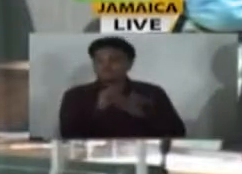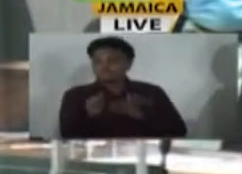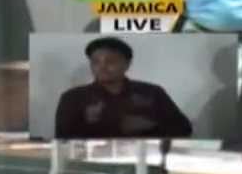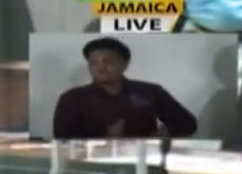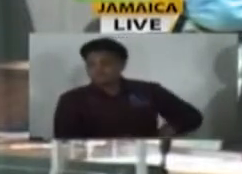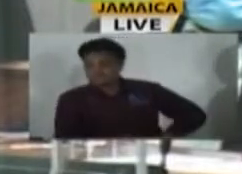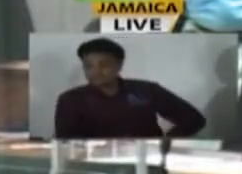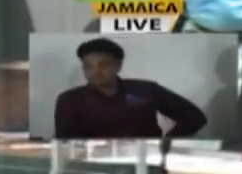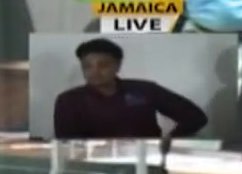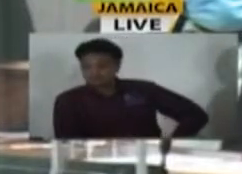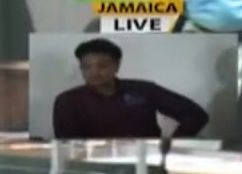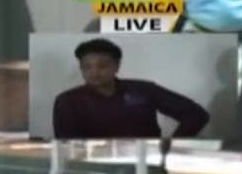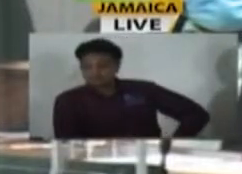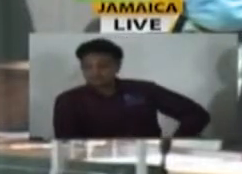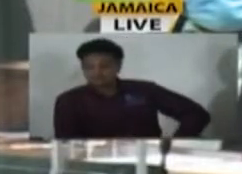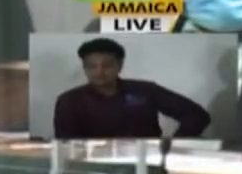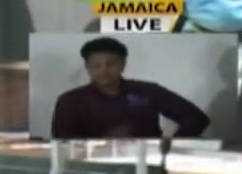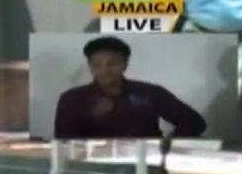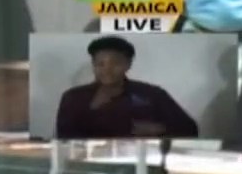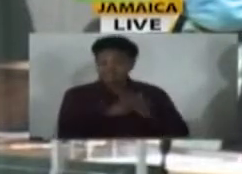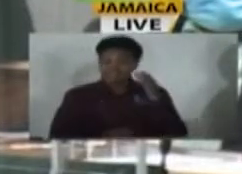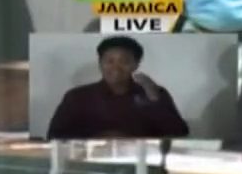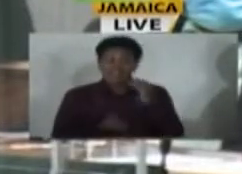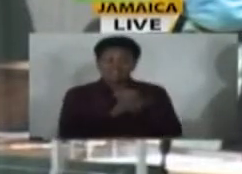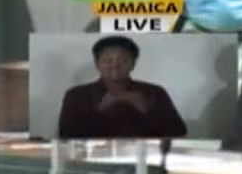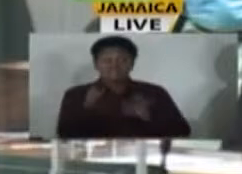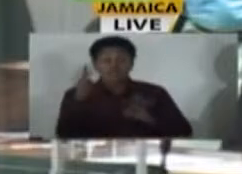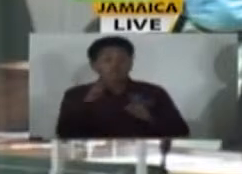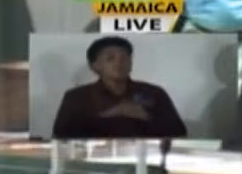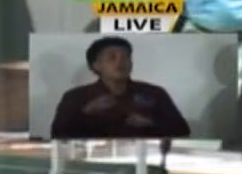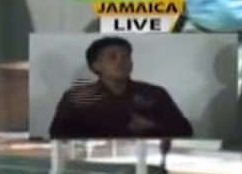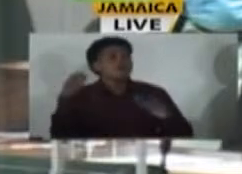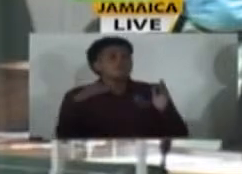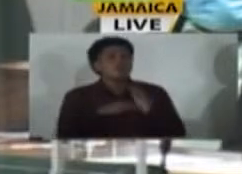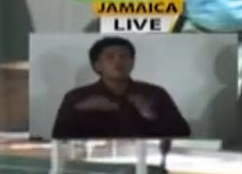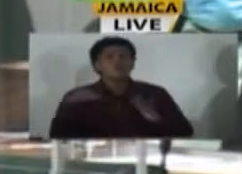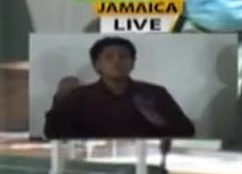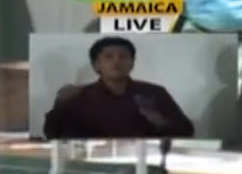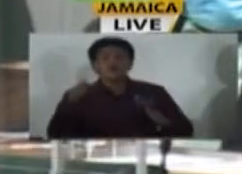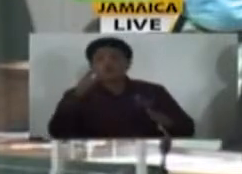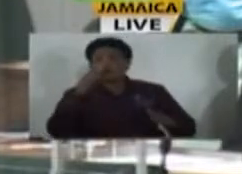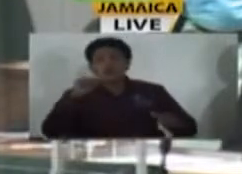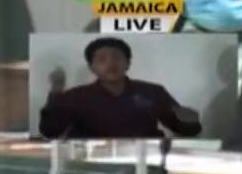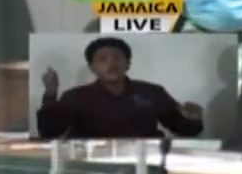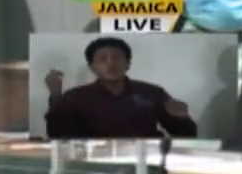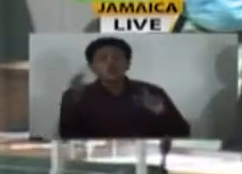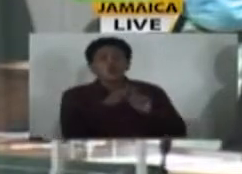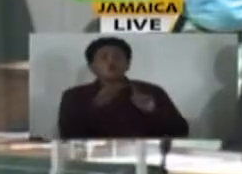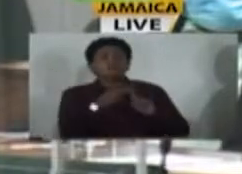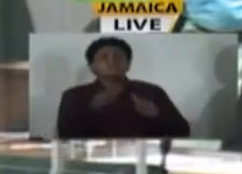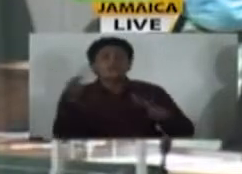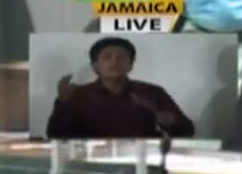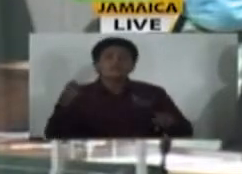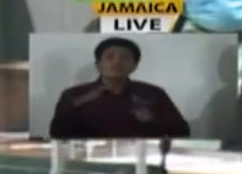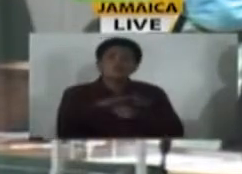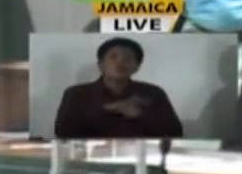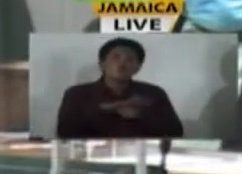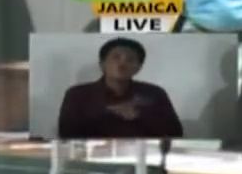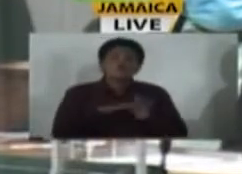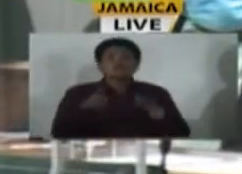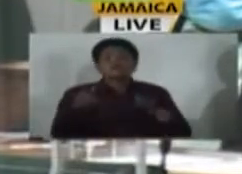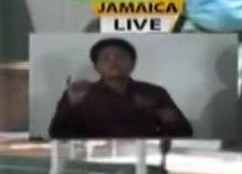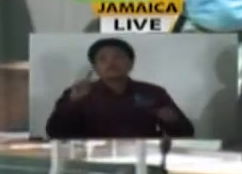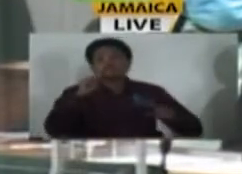$500,000. This fine is also applies to any hotel, resort